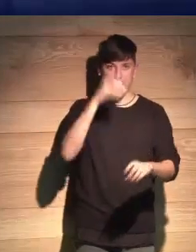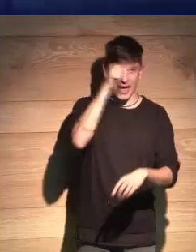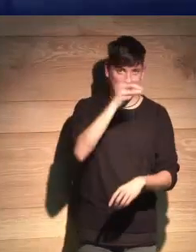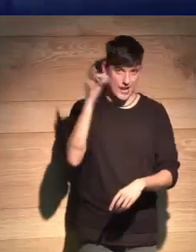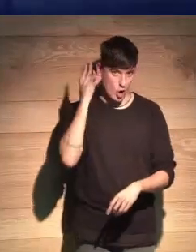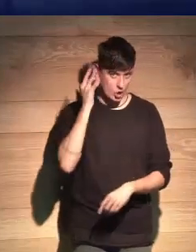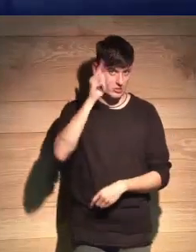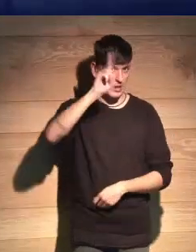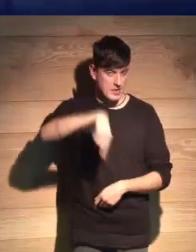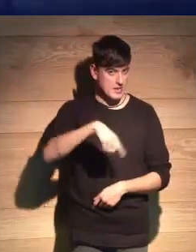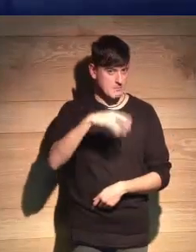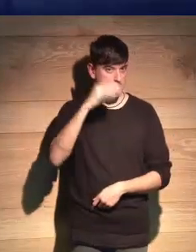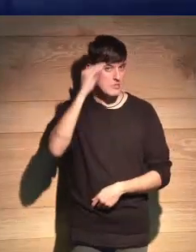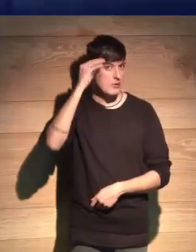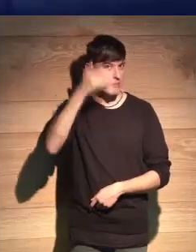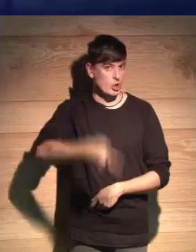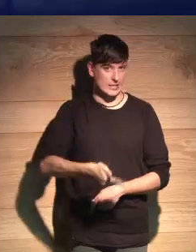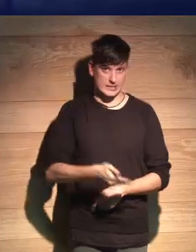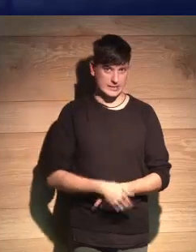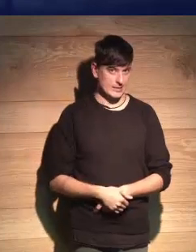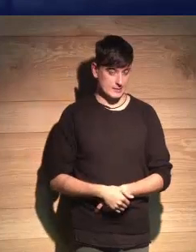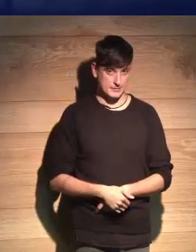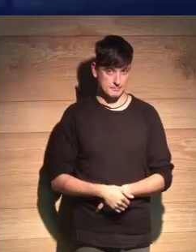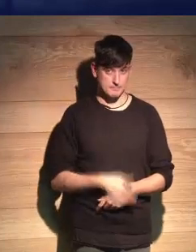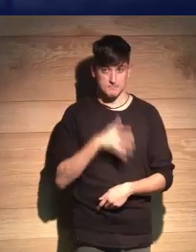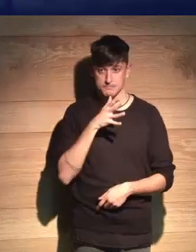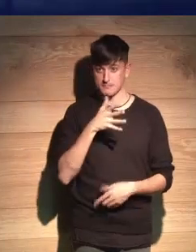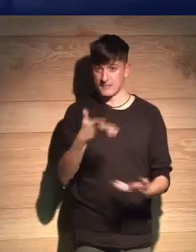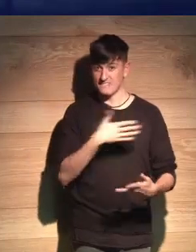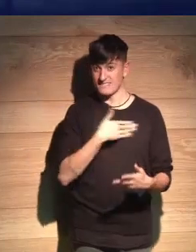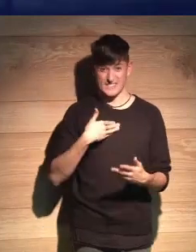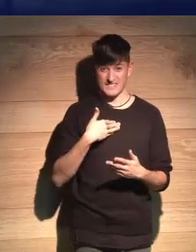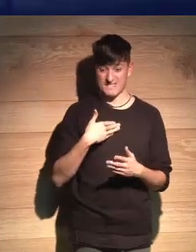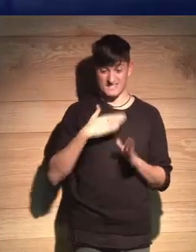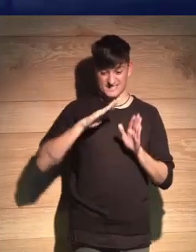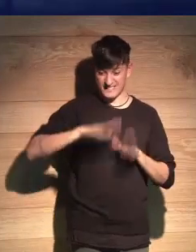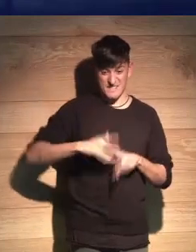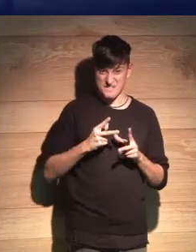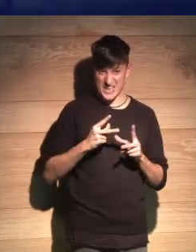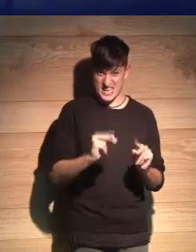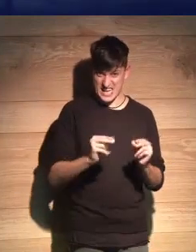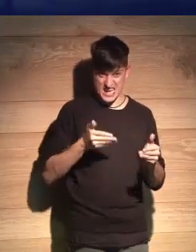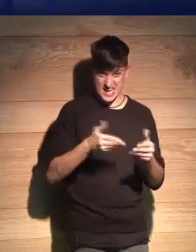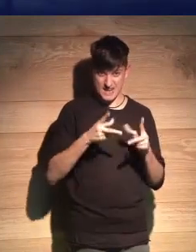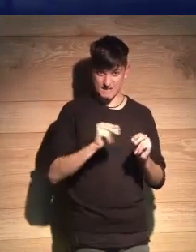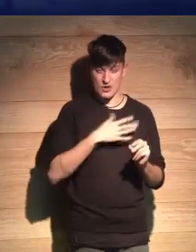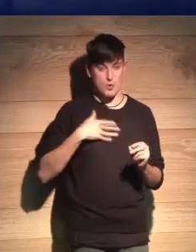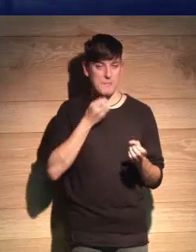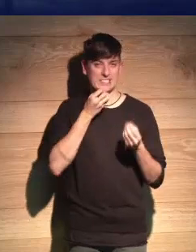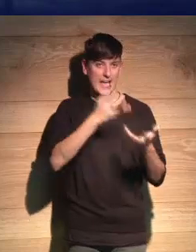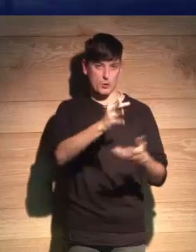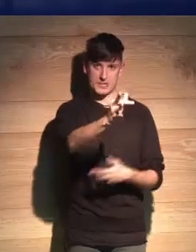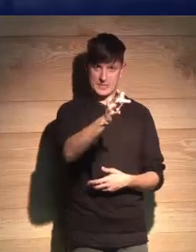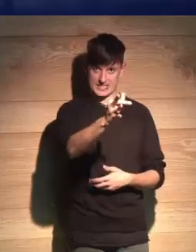finance them or not. And here the gender perspective is key as well. So I will conclude on